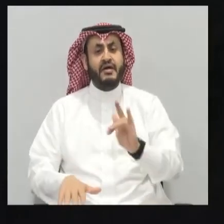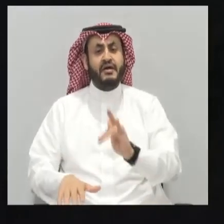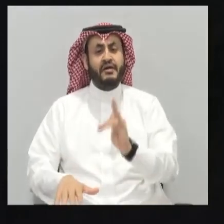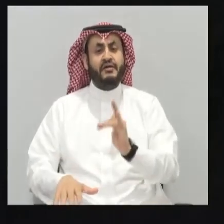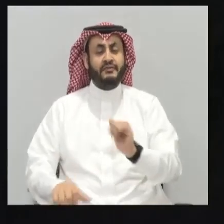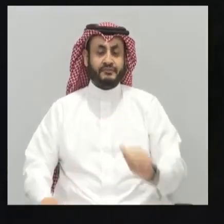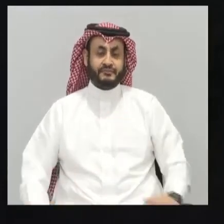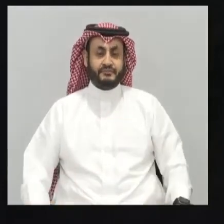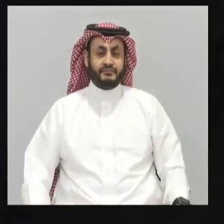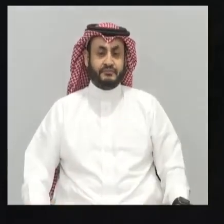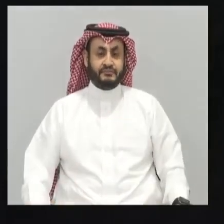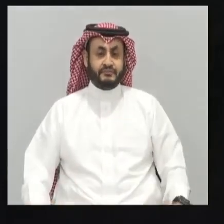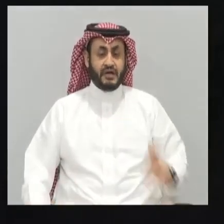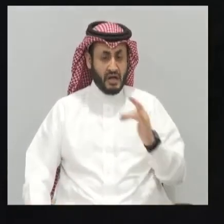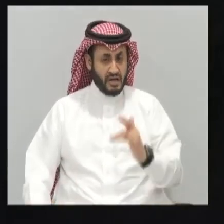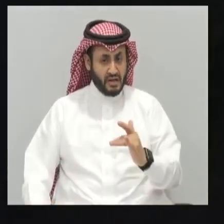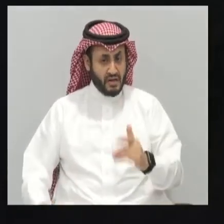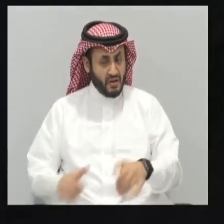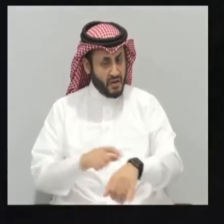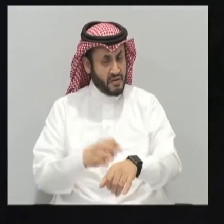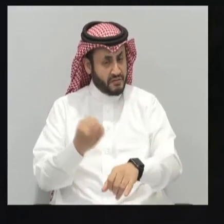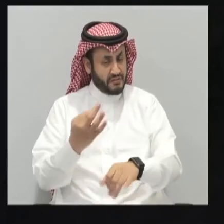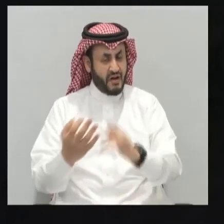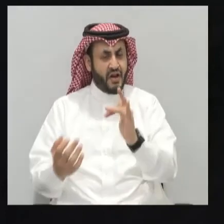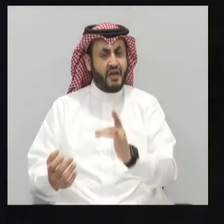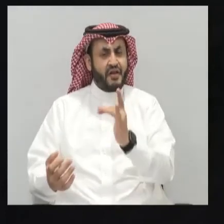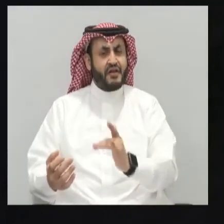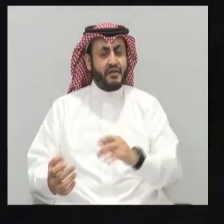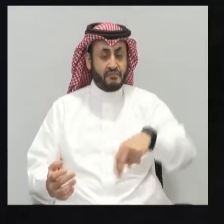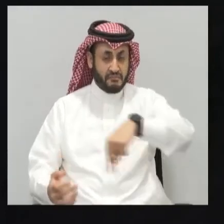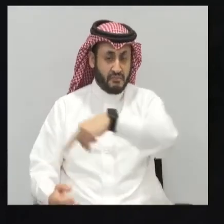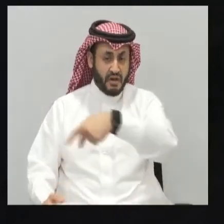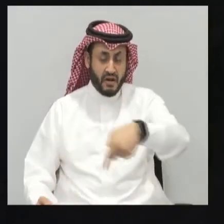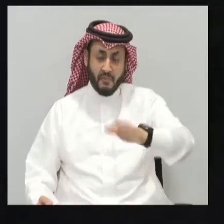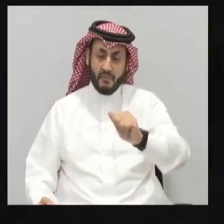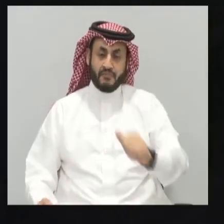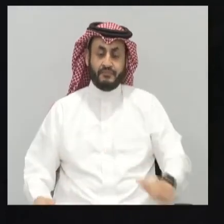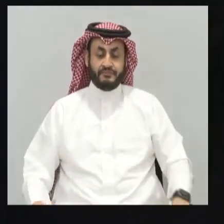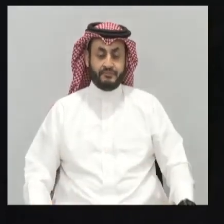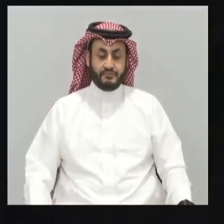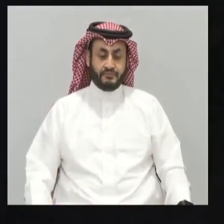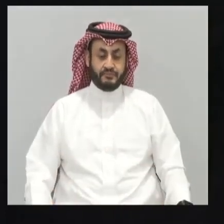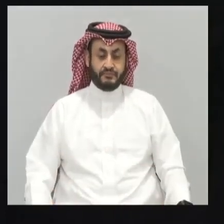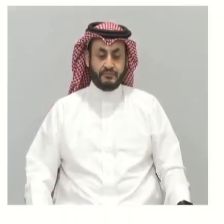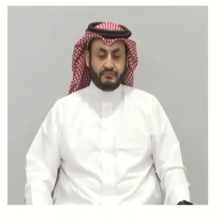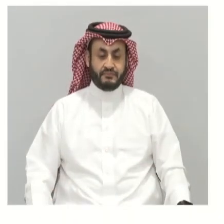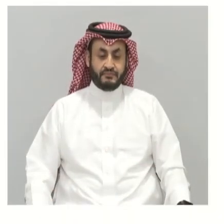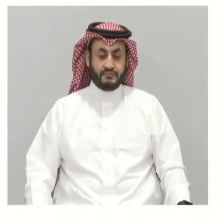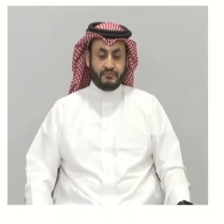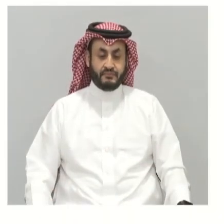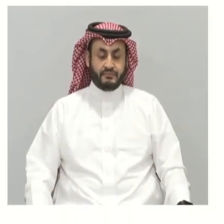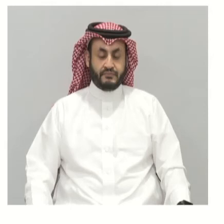sitting. So if it's going to take long hours, that means the boy is not going to move for a long time. So I think this is a bad